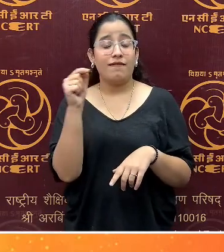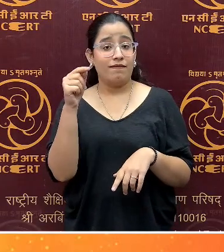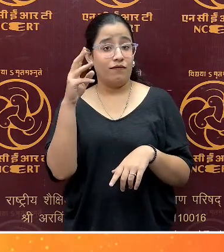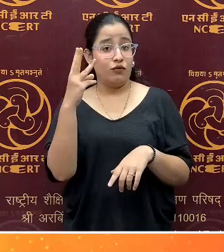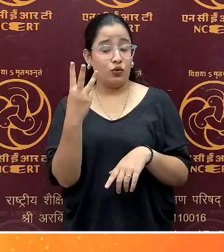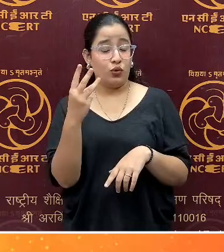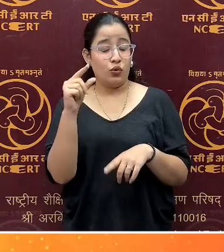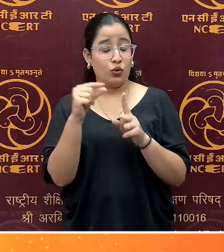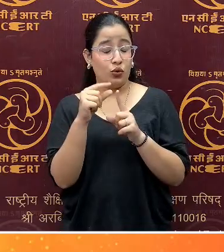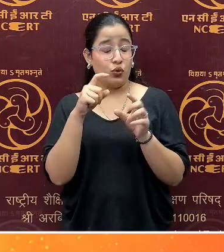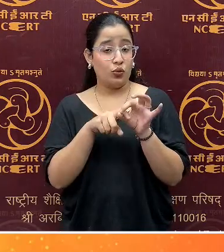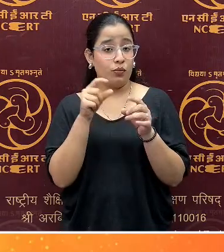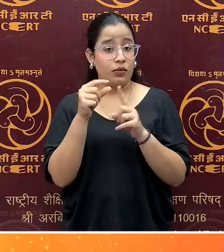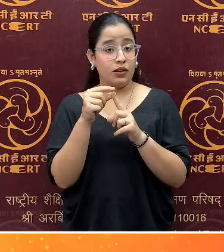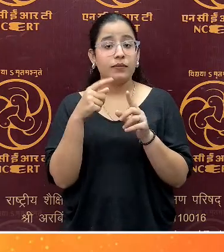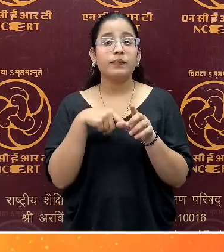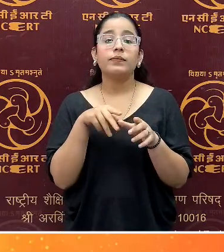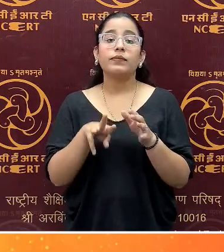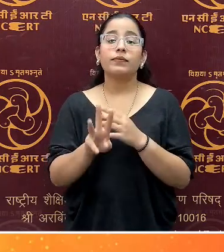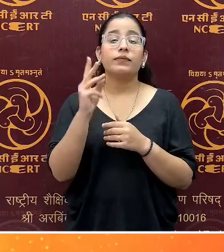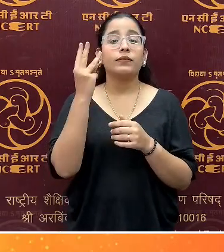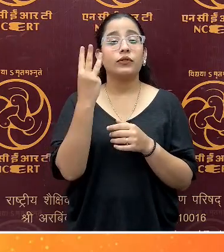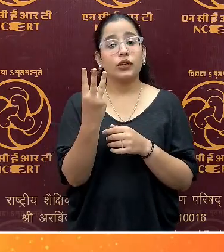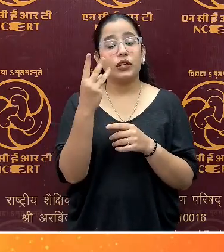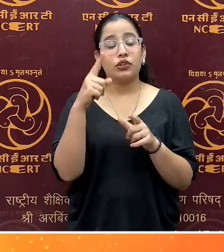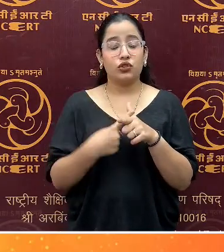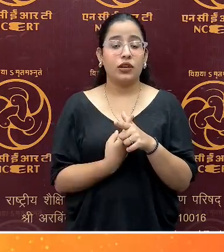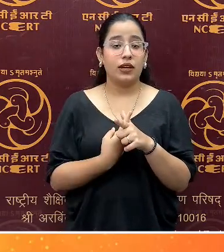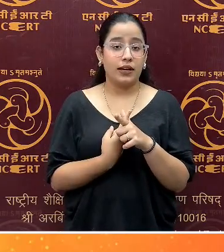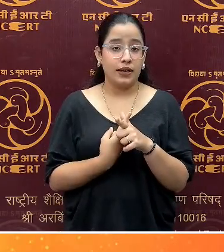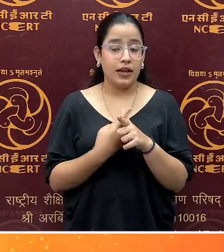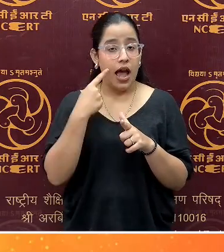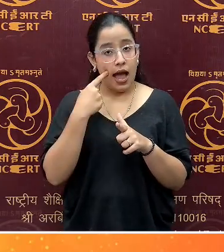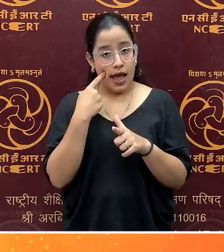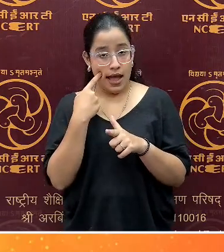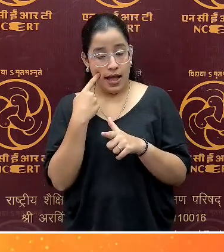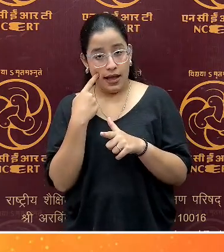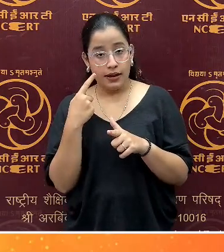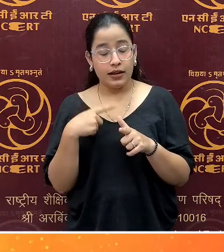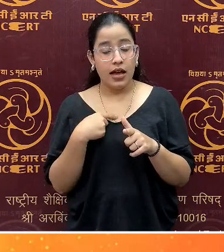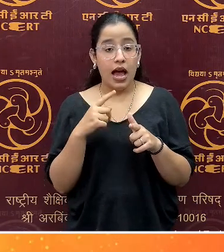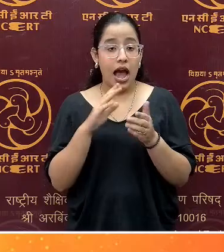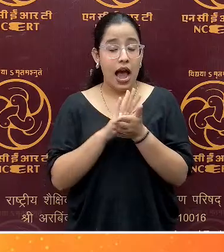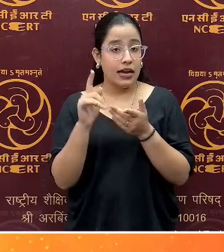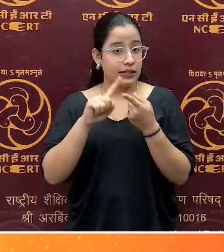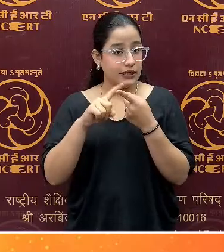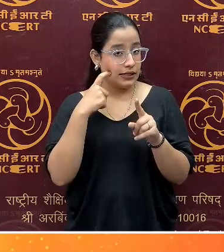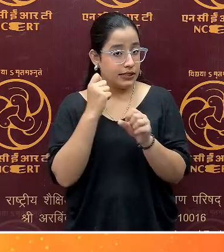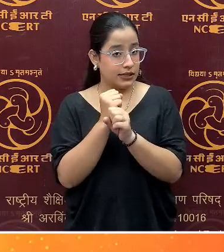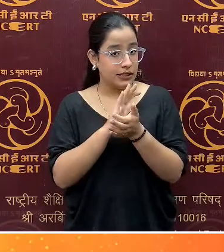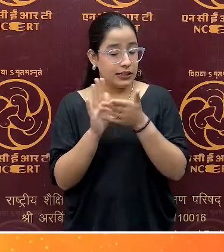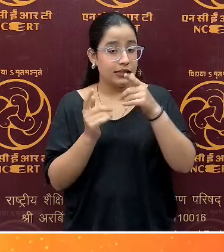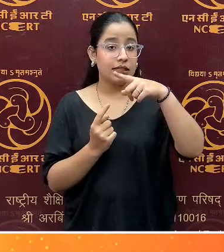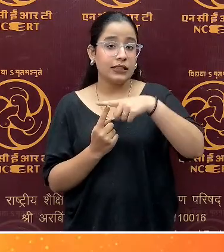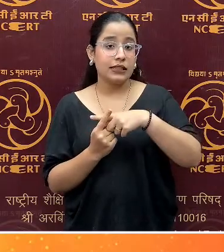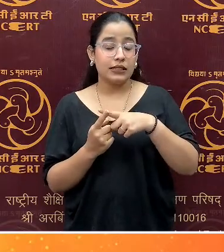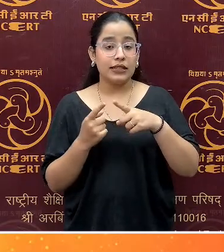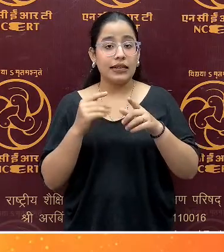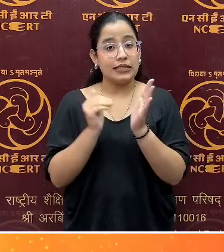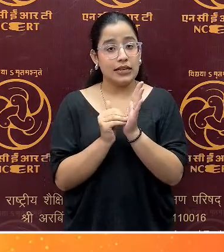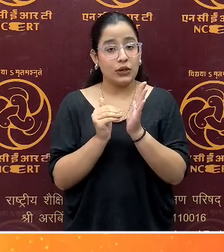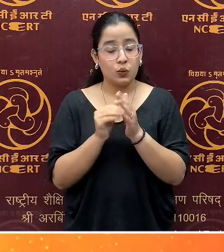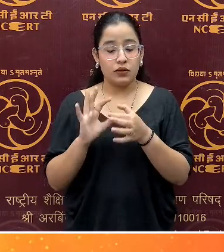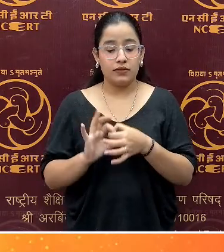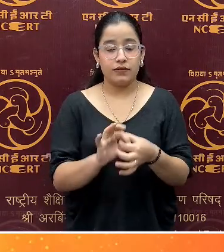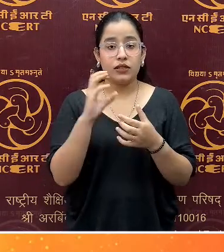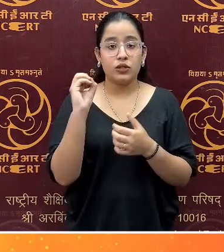nothing but I plus 3J and 0K, that is the height. Z coordinate, it's 0, that it is